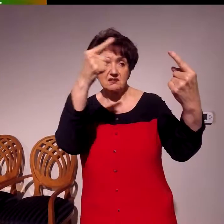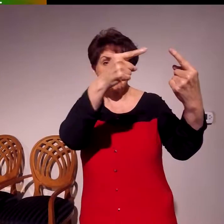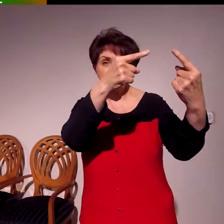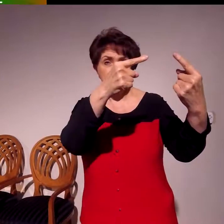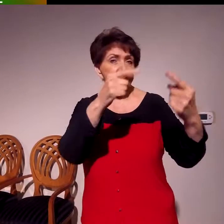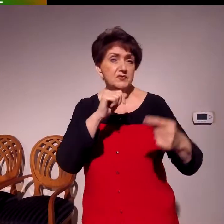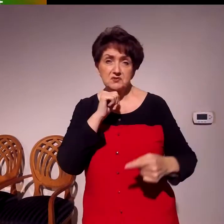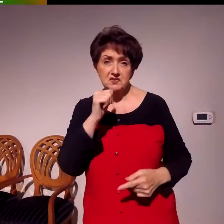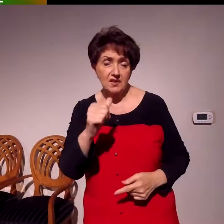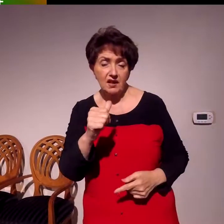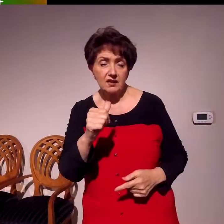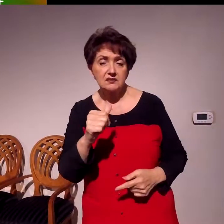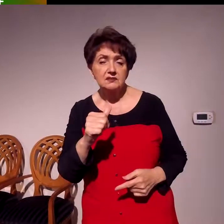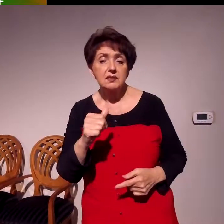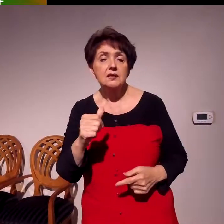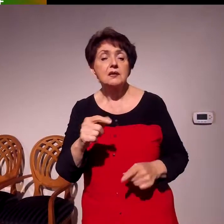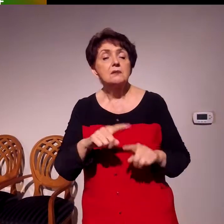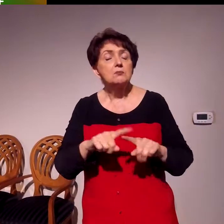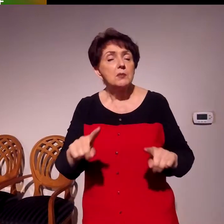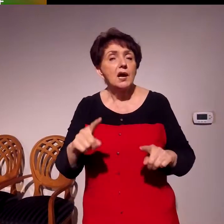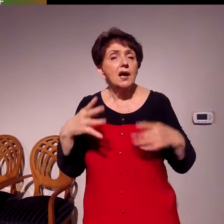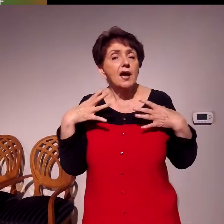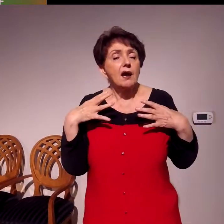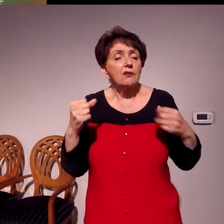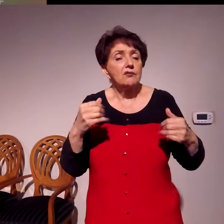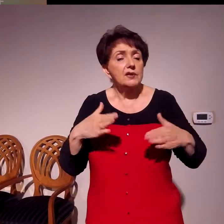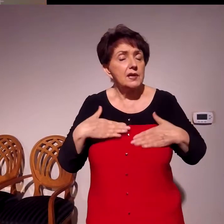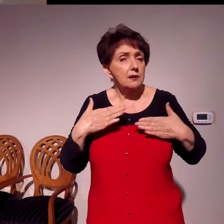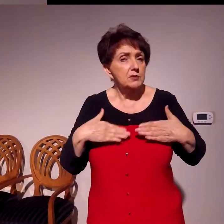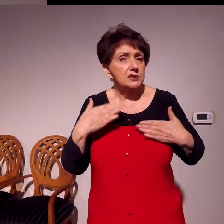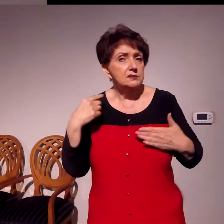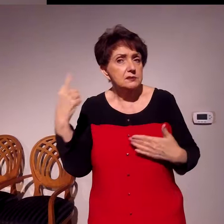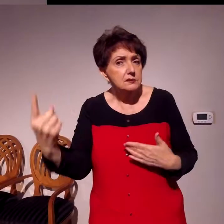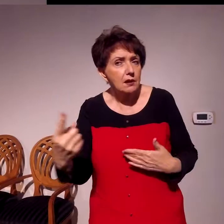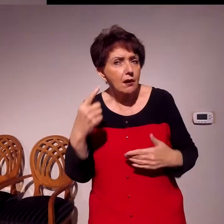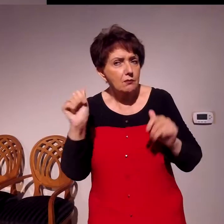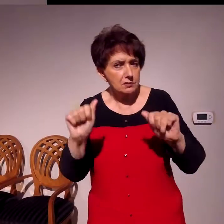happiness are always possible in the present moment.